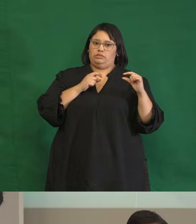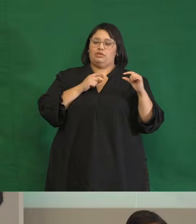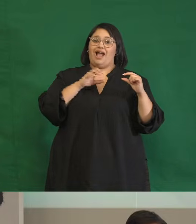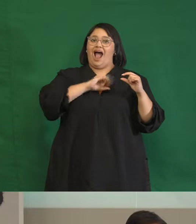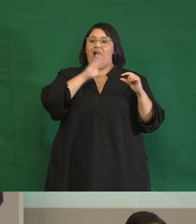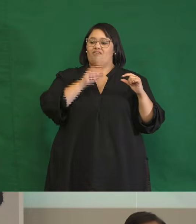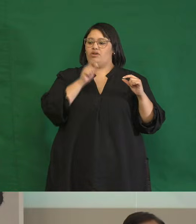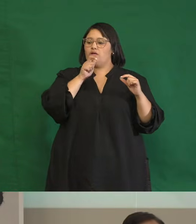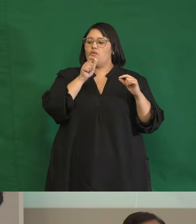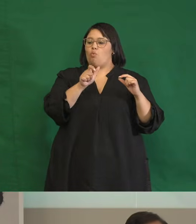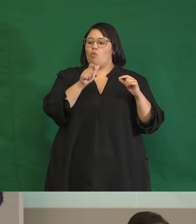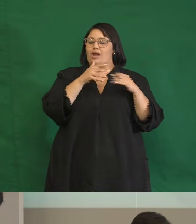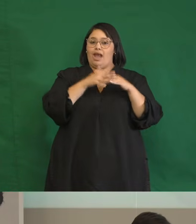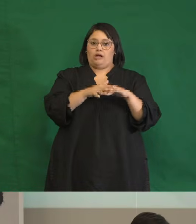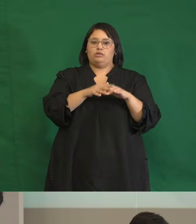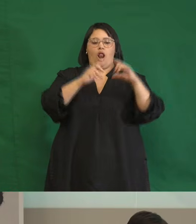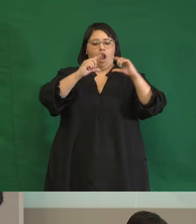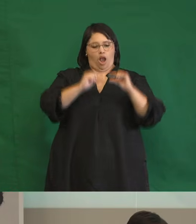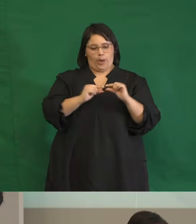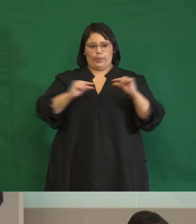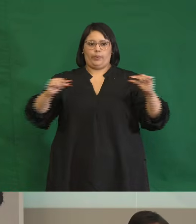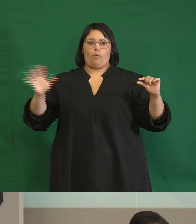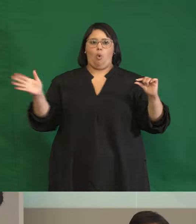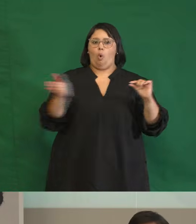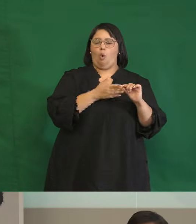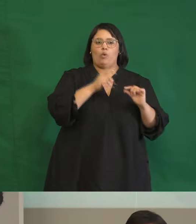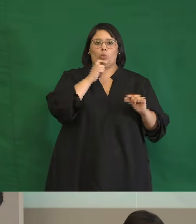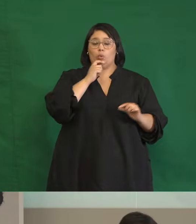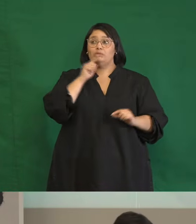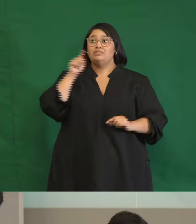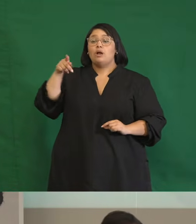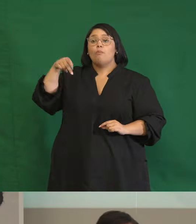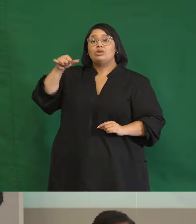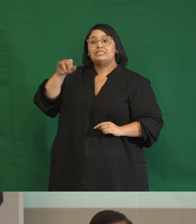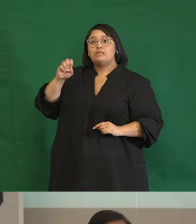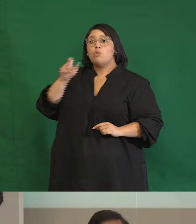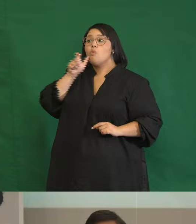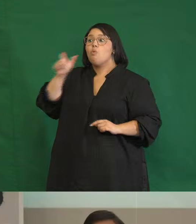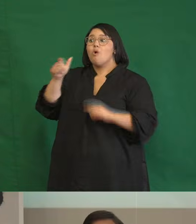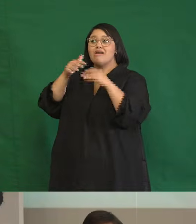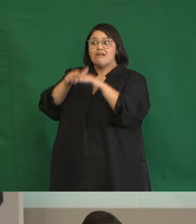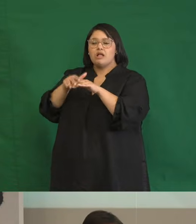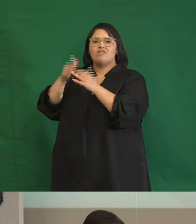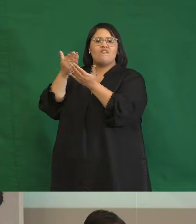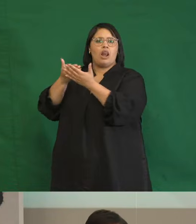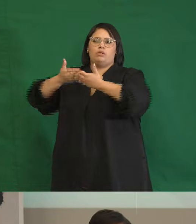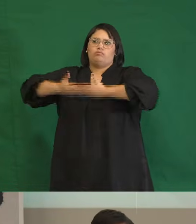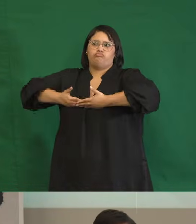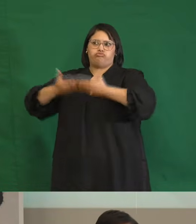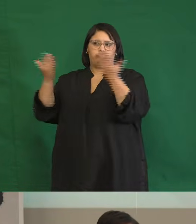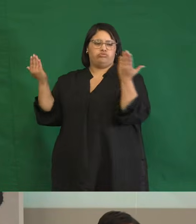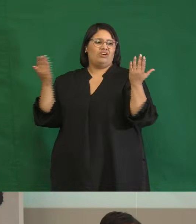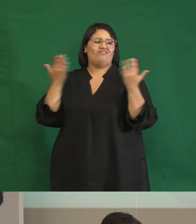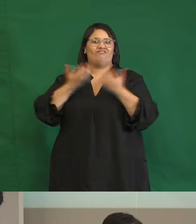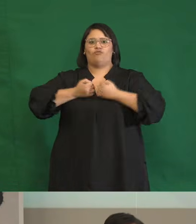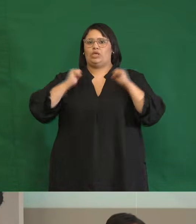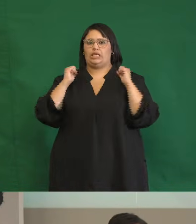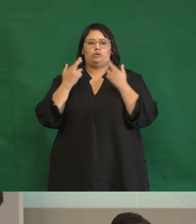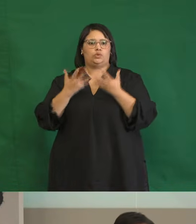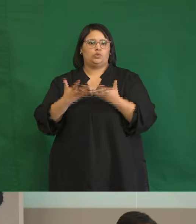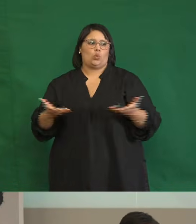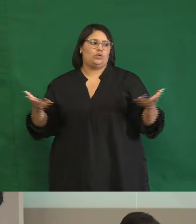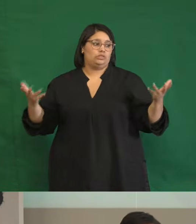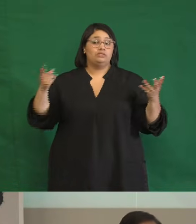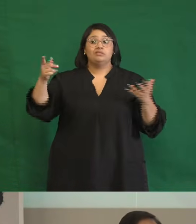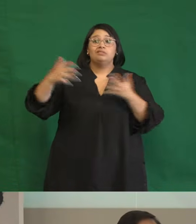name. And the Princeton WordNet is a freely available and publicly available resource that